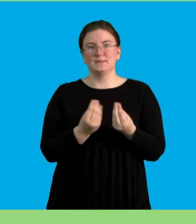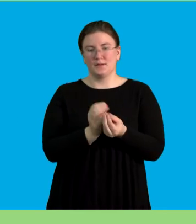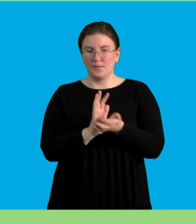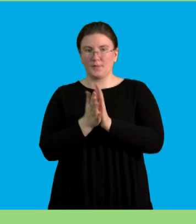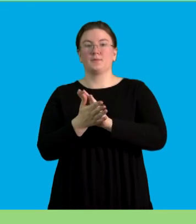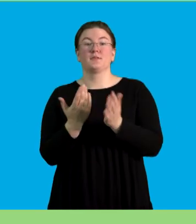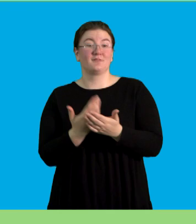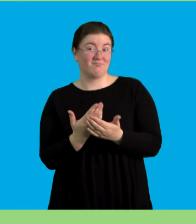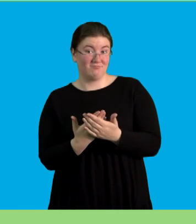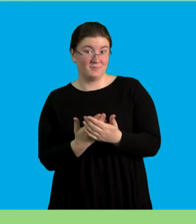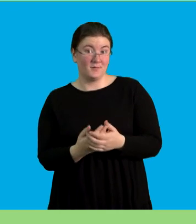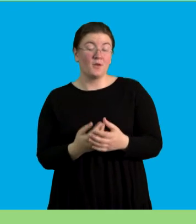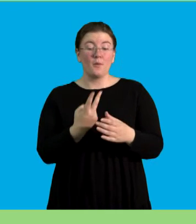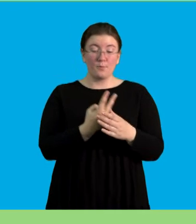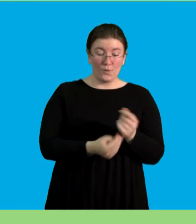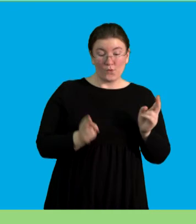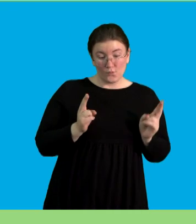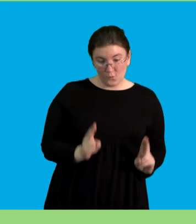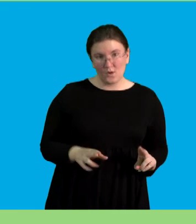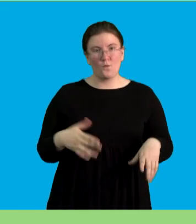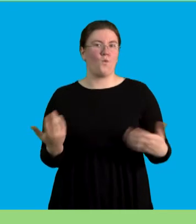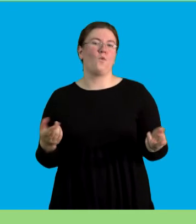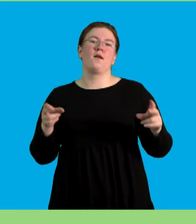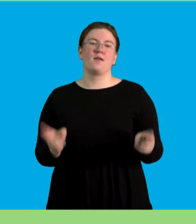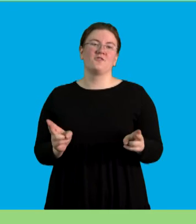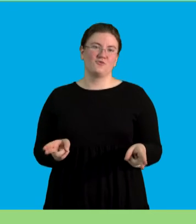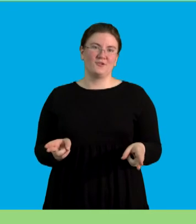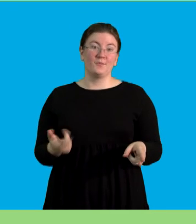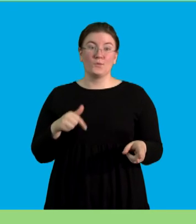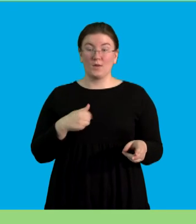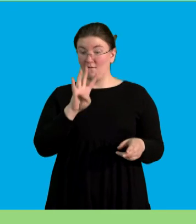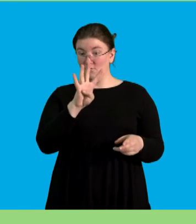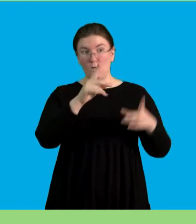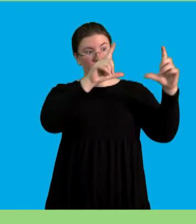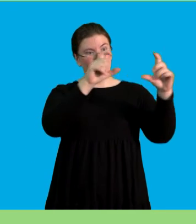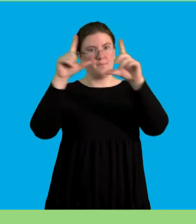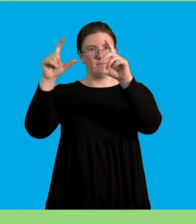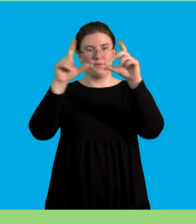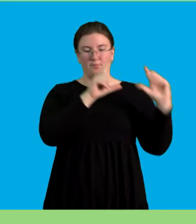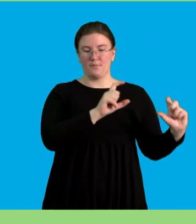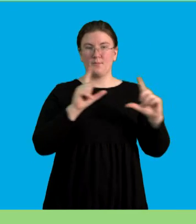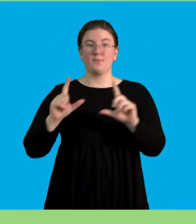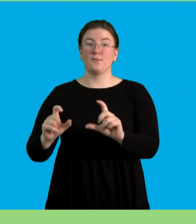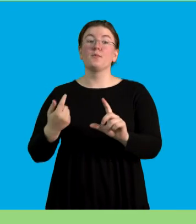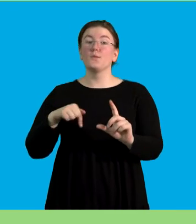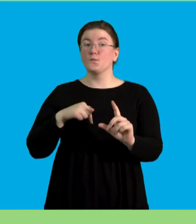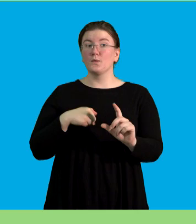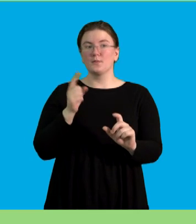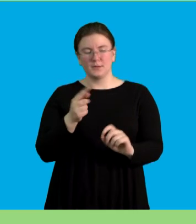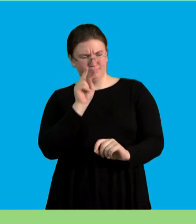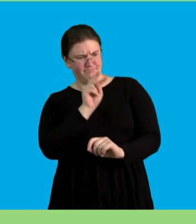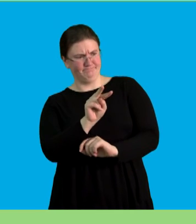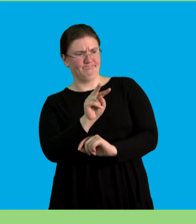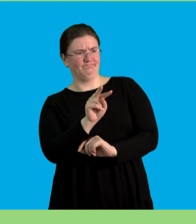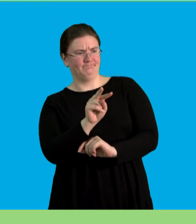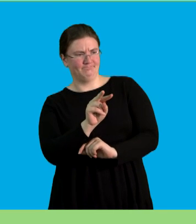These factors can either be human factors or natural factors. So we have 4 pictures there, and we are